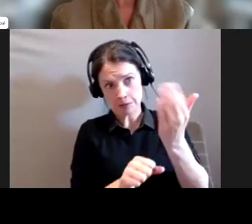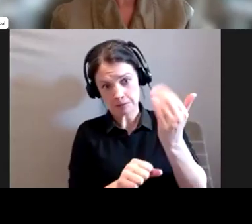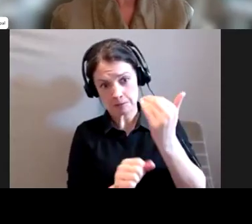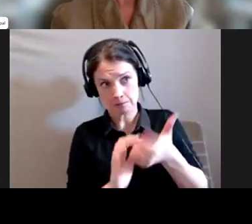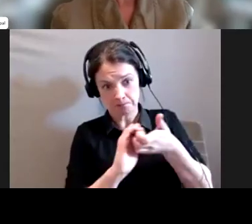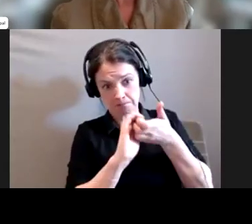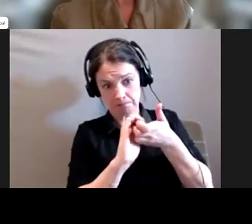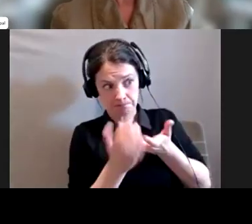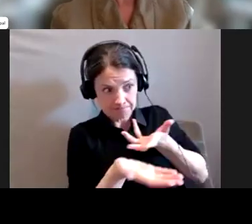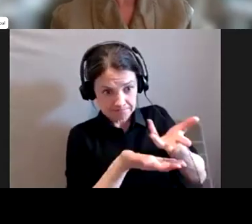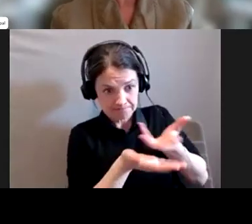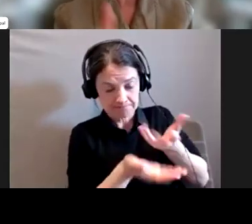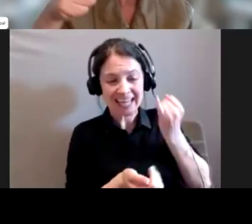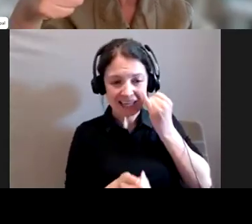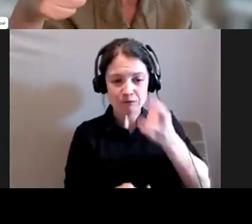person who's at risk.